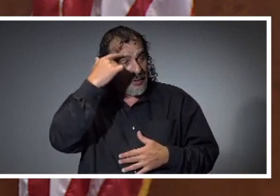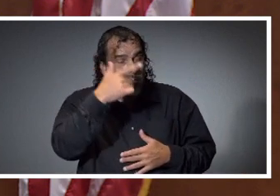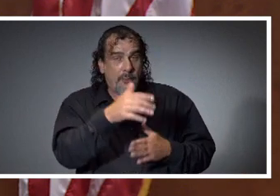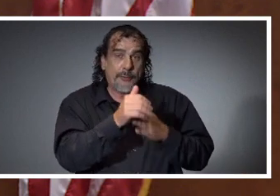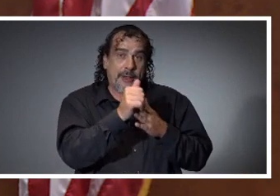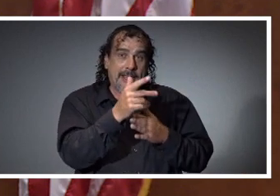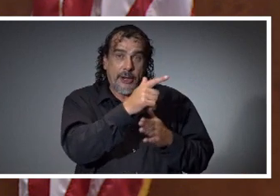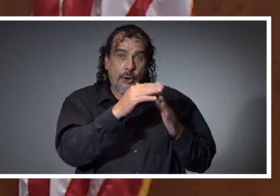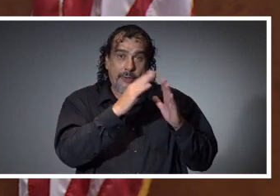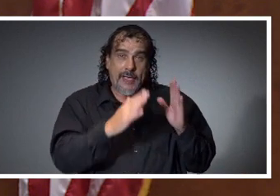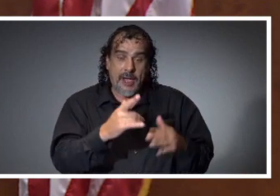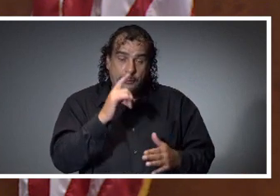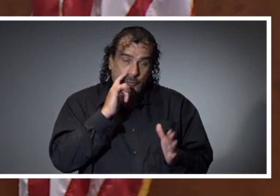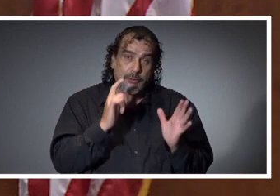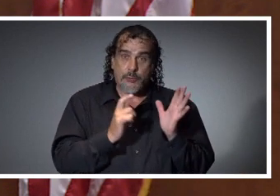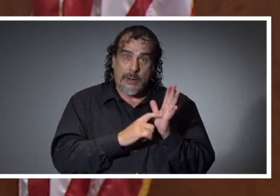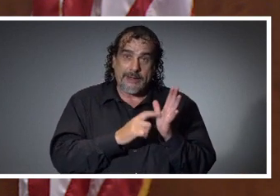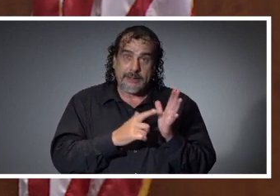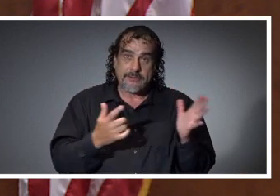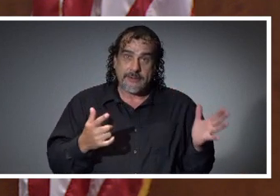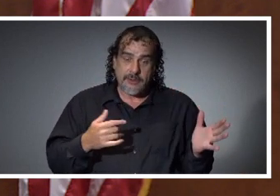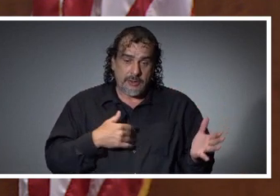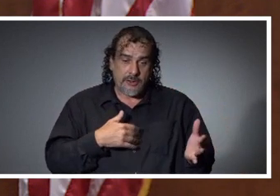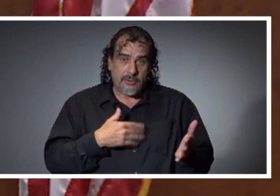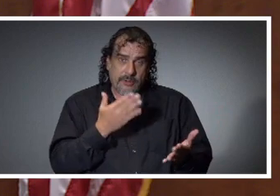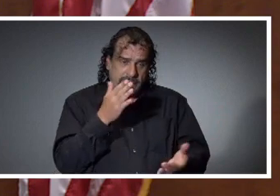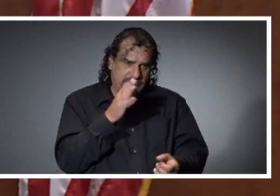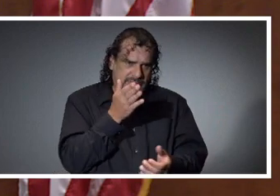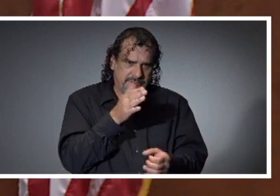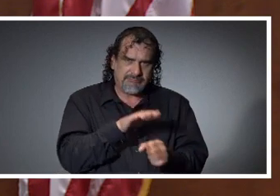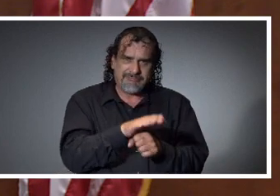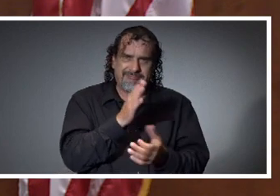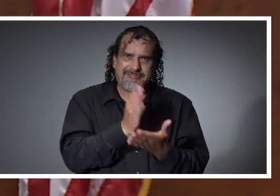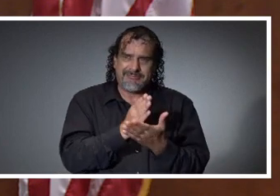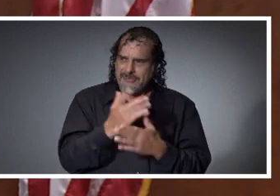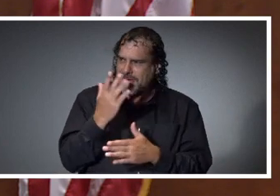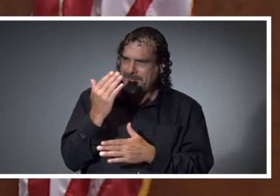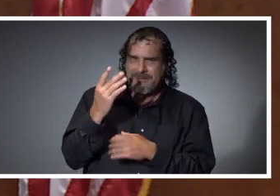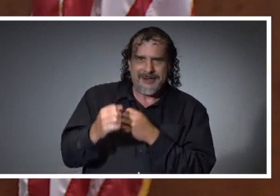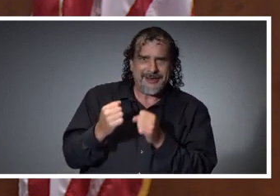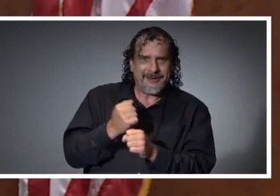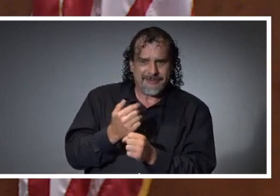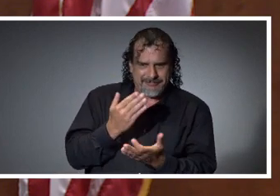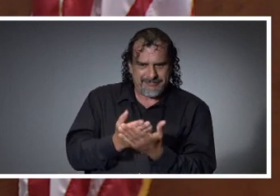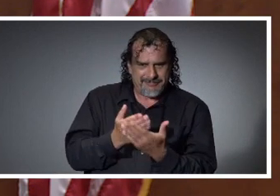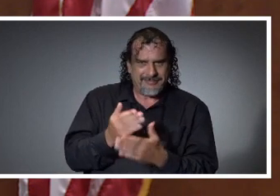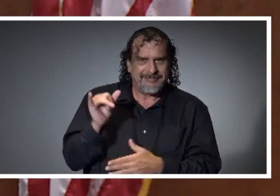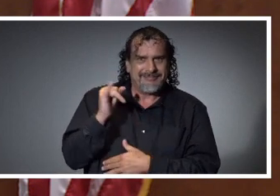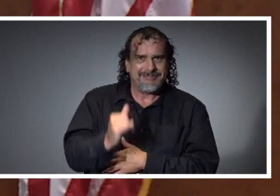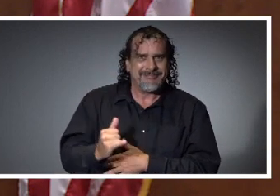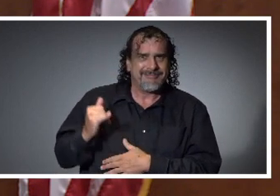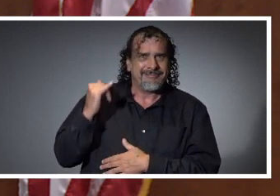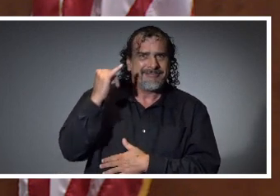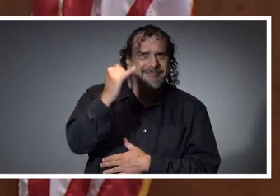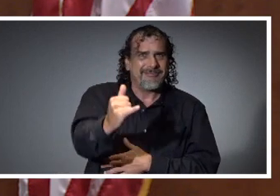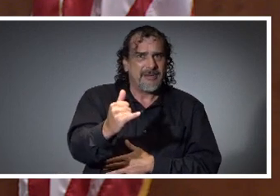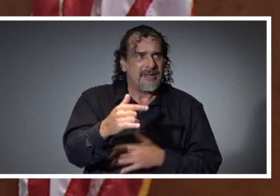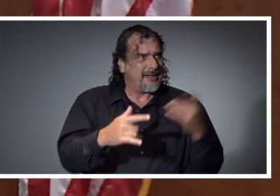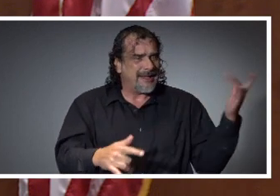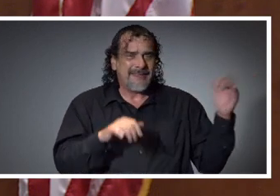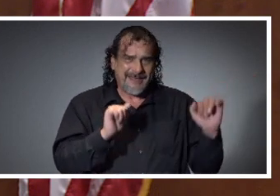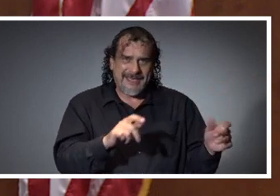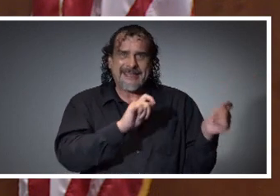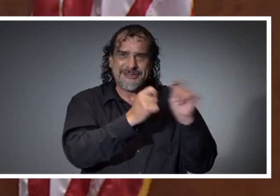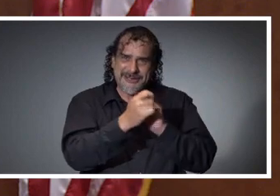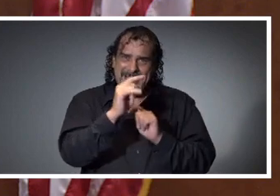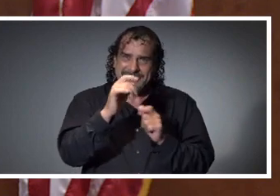would recognize that we had funded DMR over the last 15 years in a certain way, and they certainly have the right to change that, but to